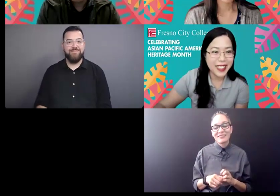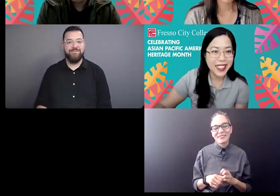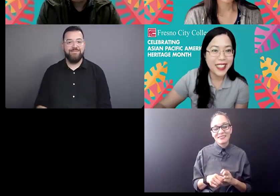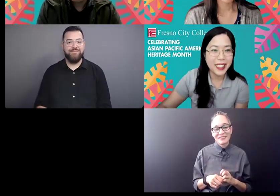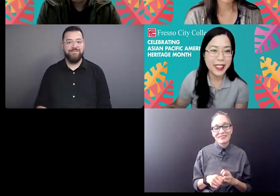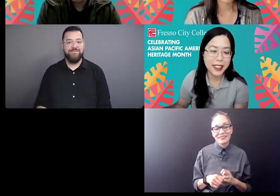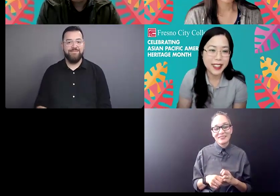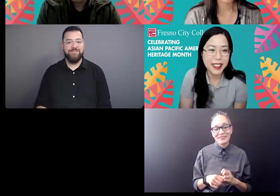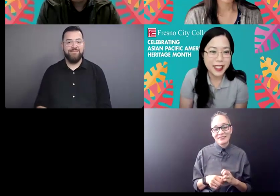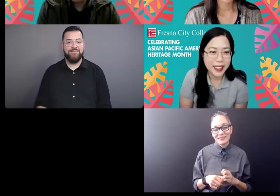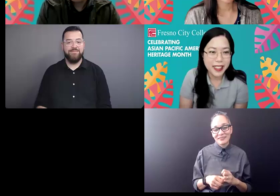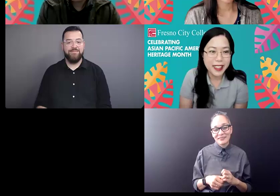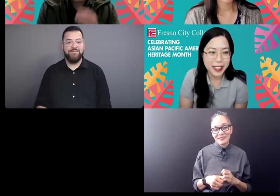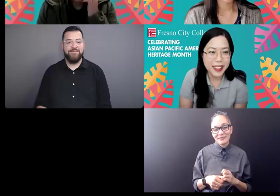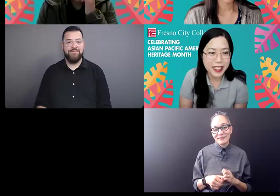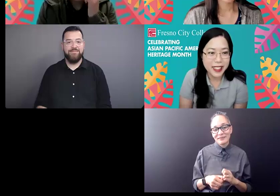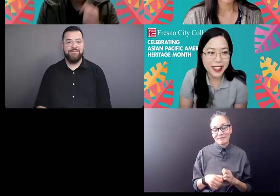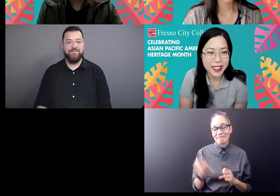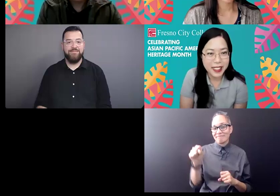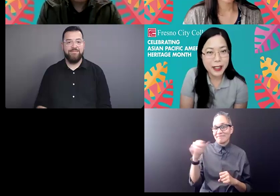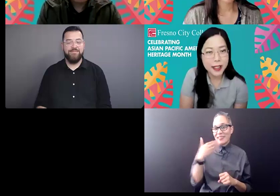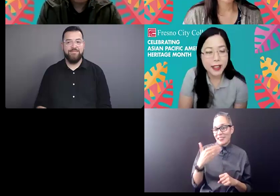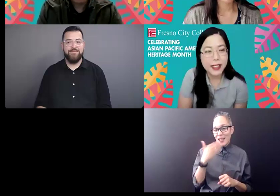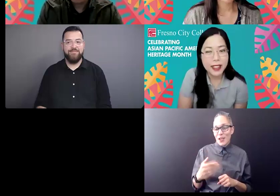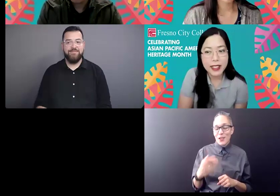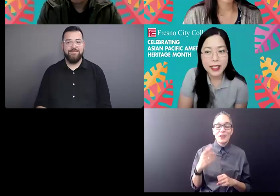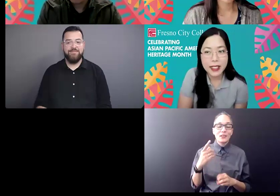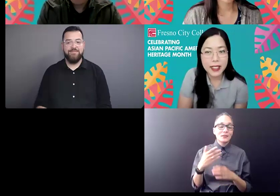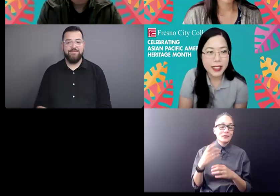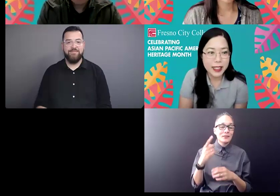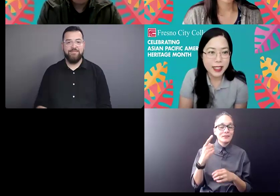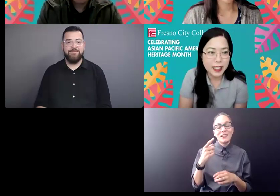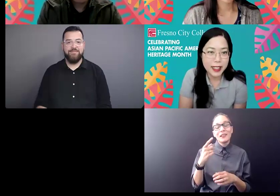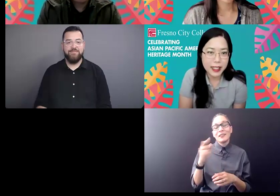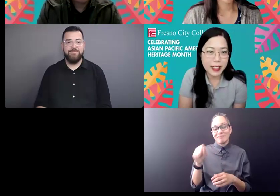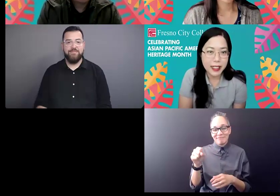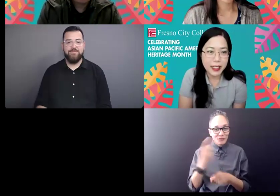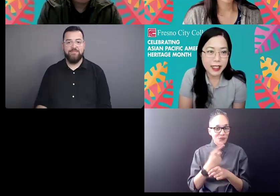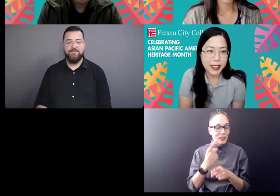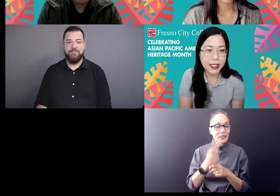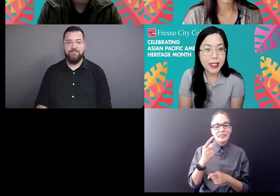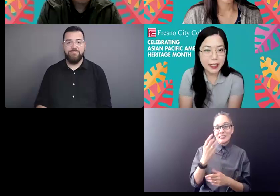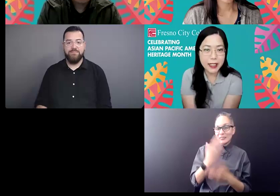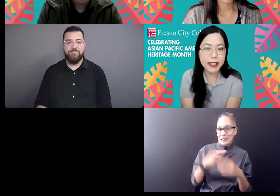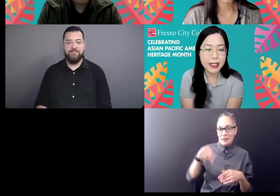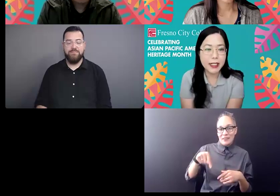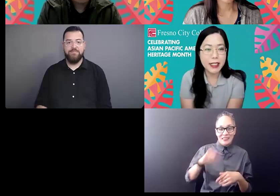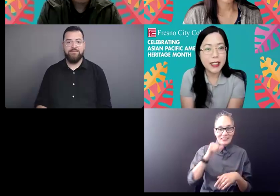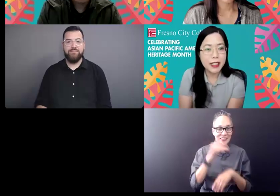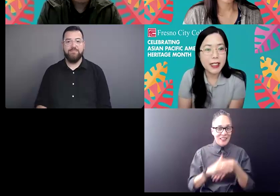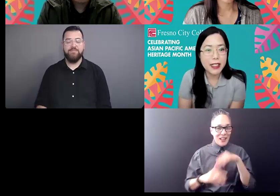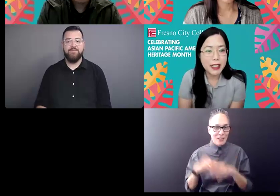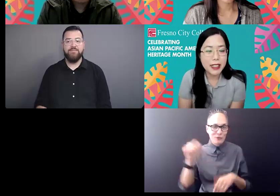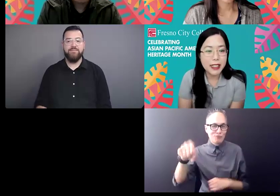Yeah, so okay, thank you. So yeah, thank you for sharing with us, even though like, you know, some of this may be uncomfortable. And I think, you